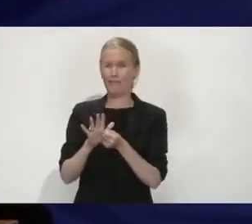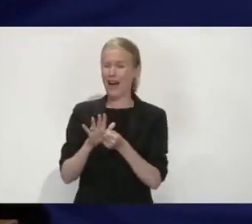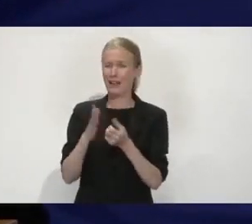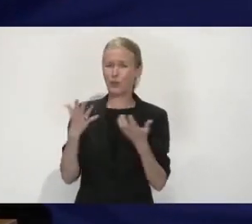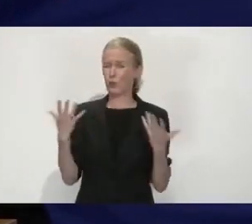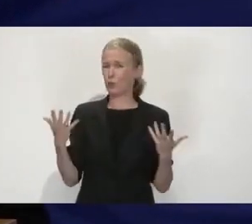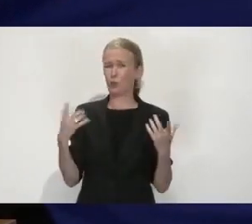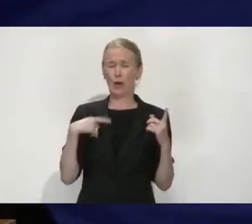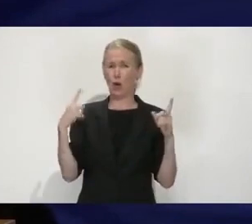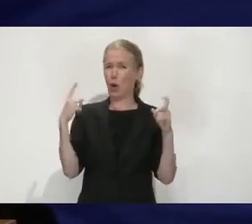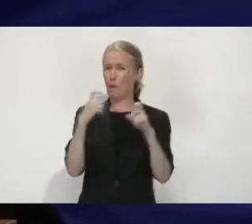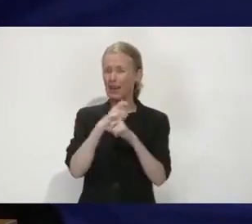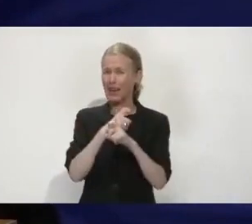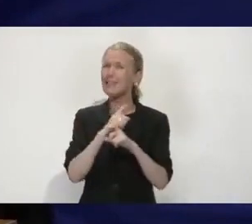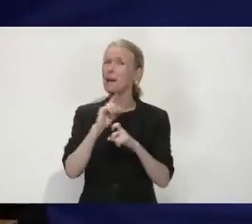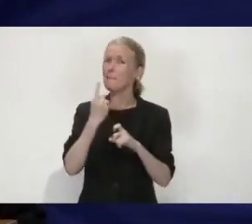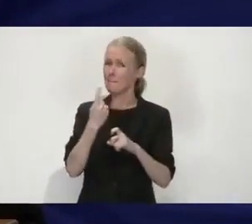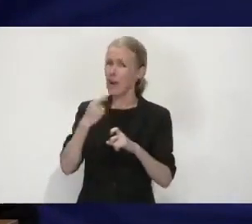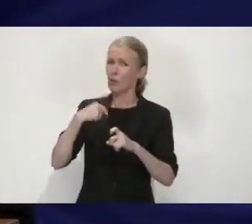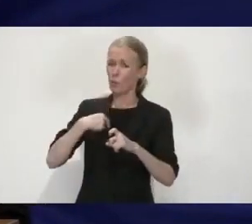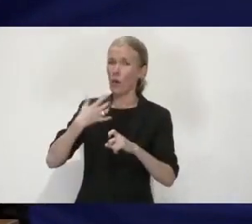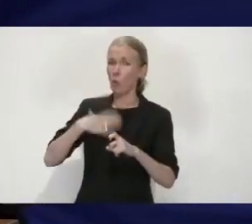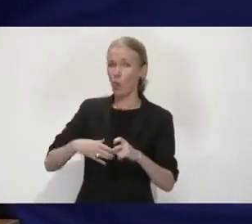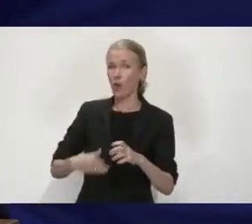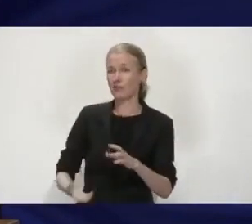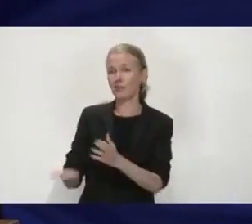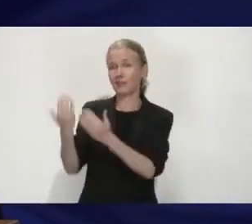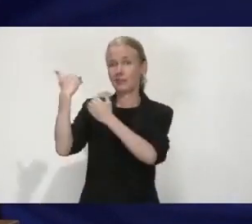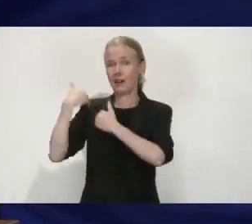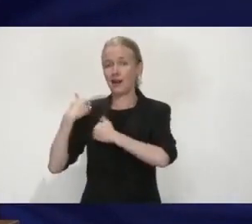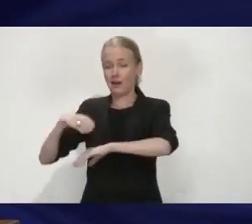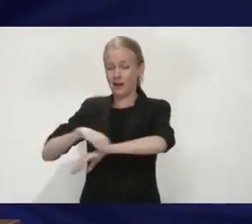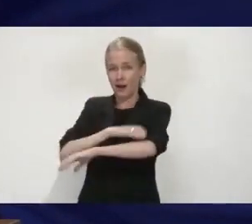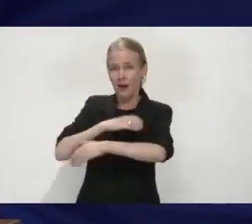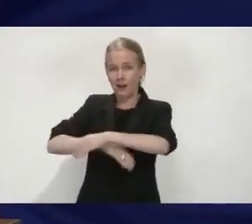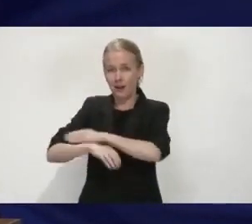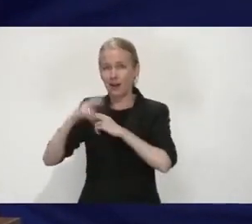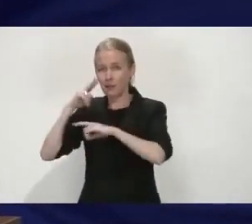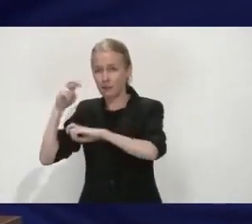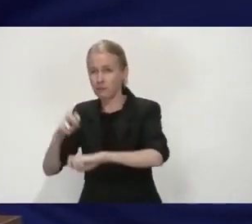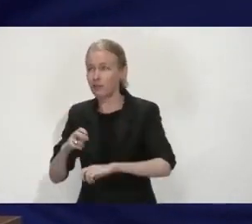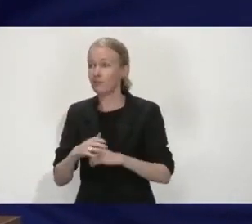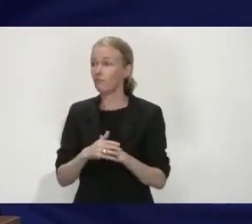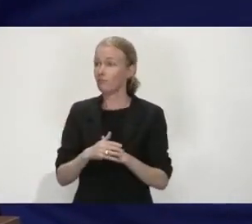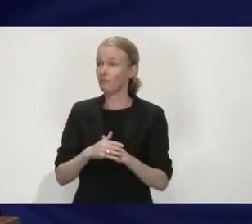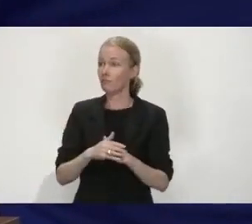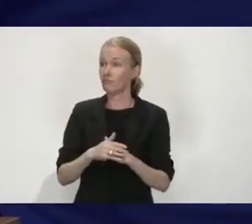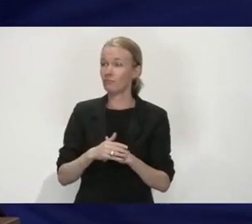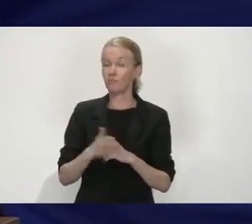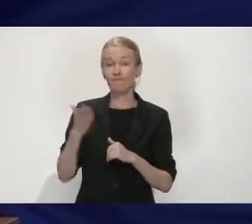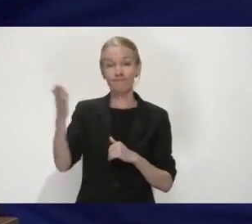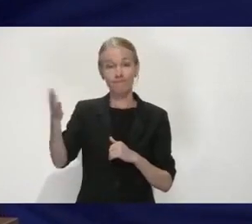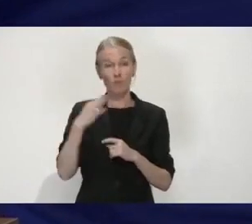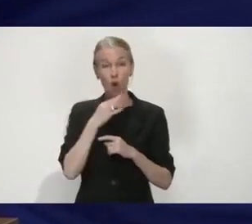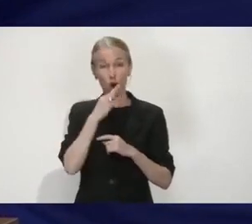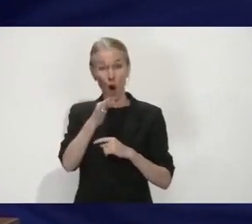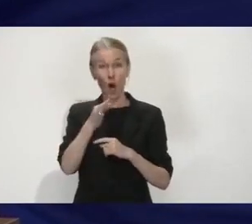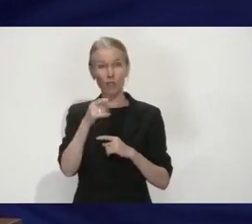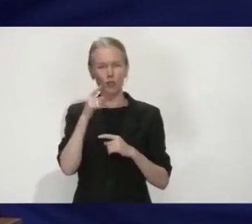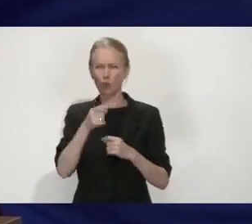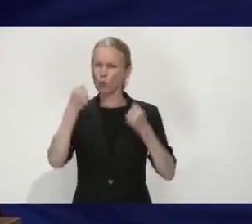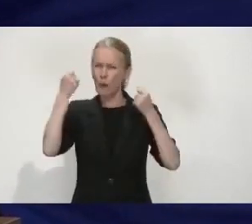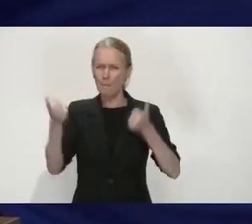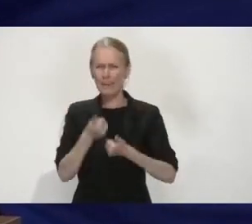in following every lead. Sea border been a blind spot? Sorry? Has our sea border been a blind spot? Look, there